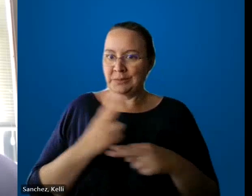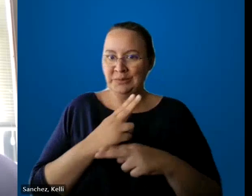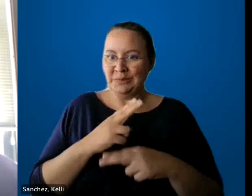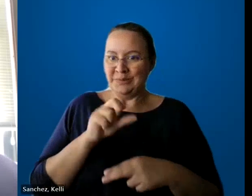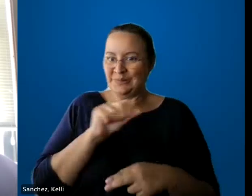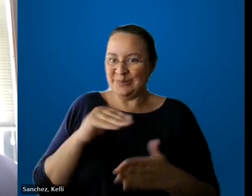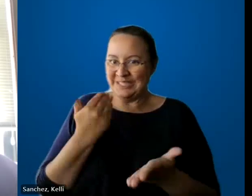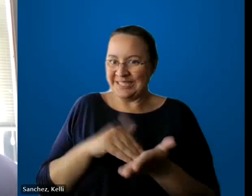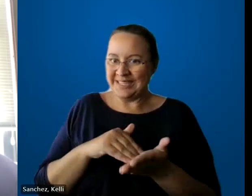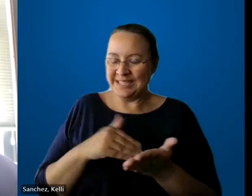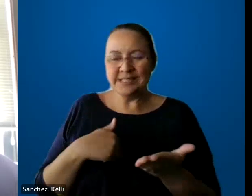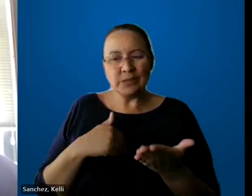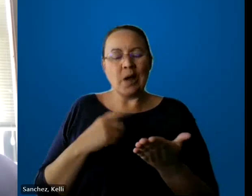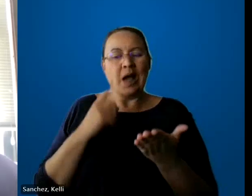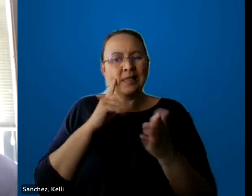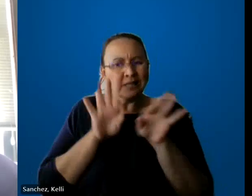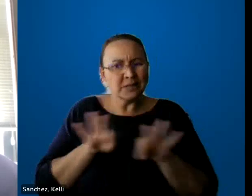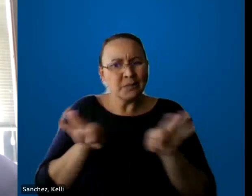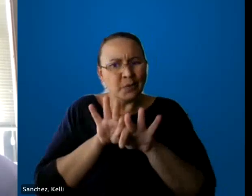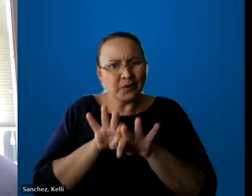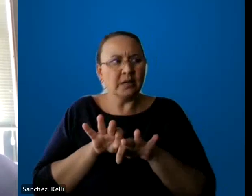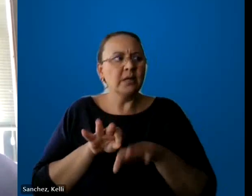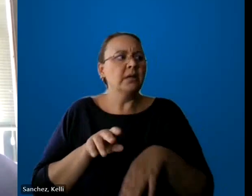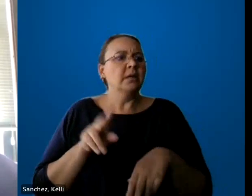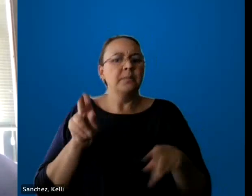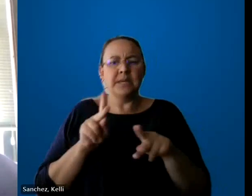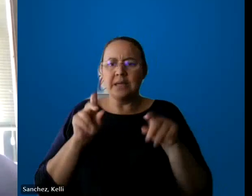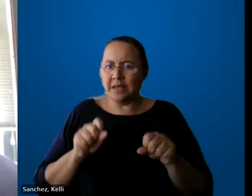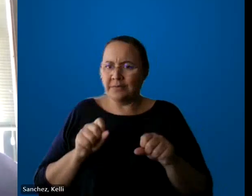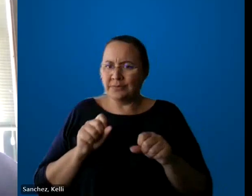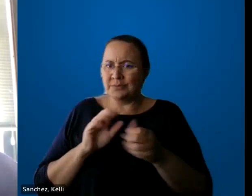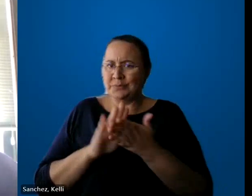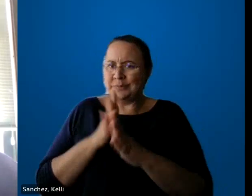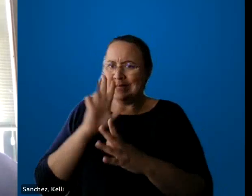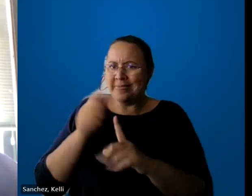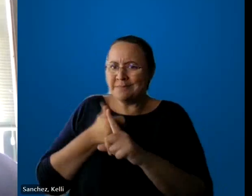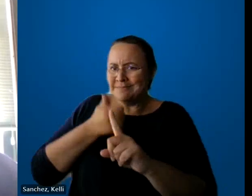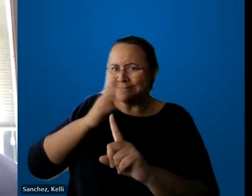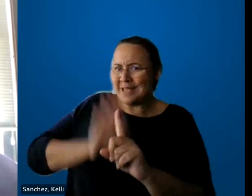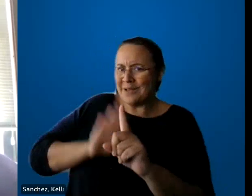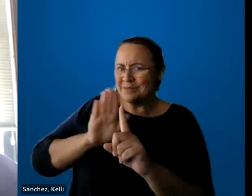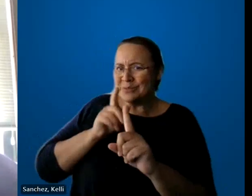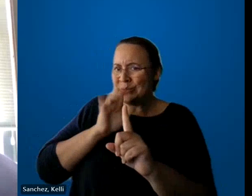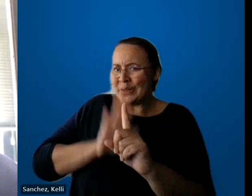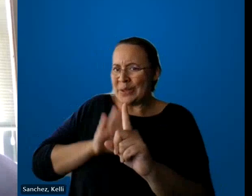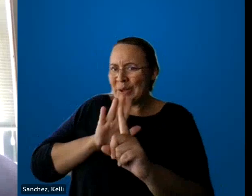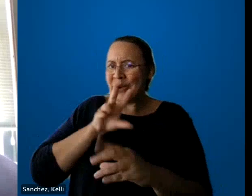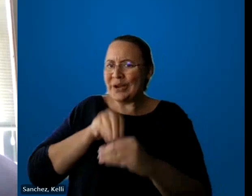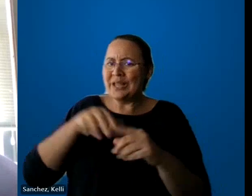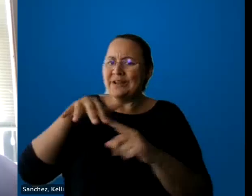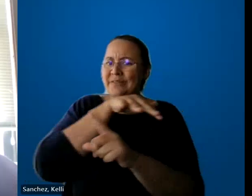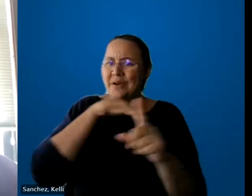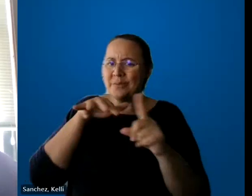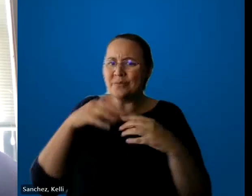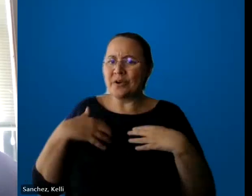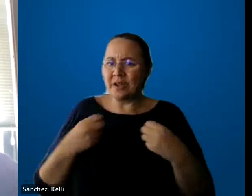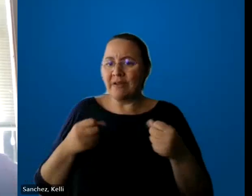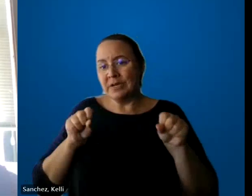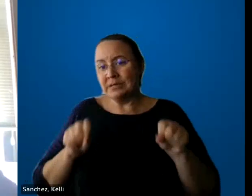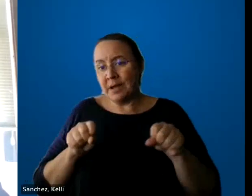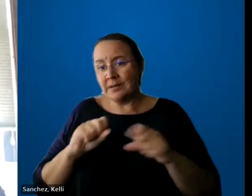the huge importance in people being able to be themselves in an environment where recovery is